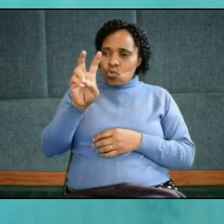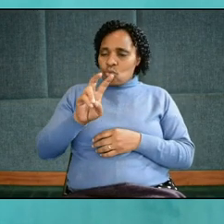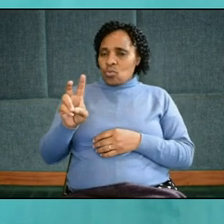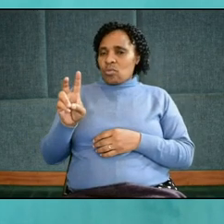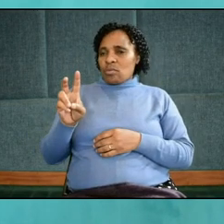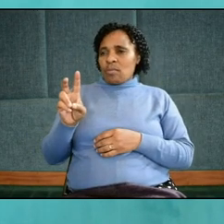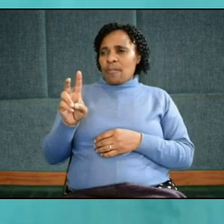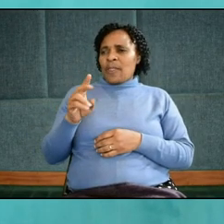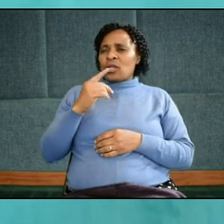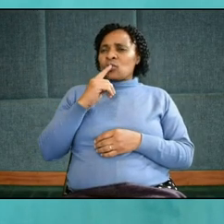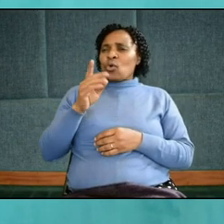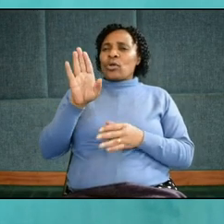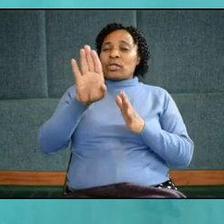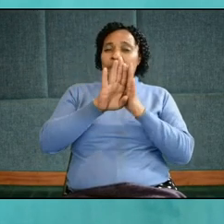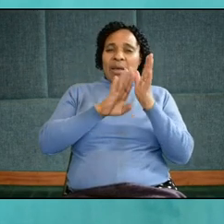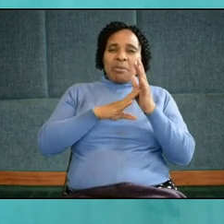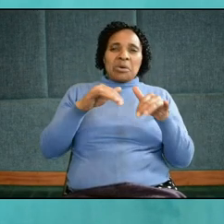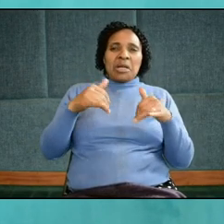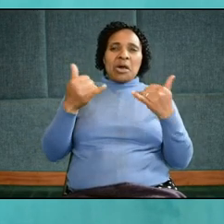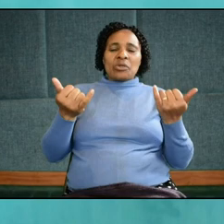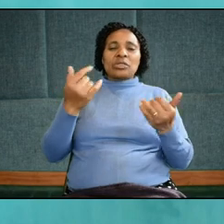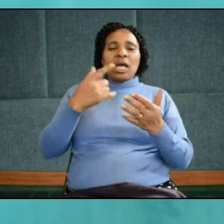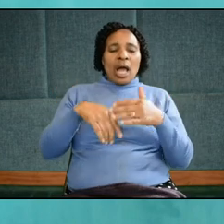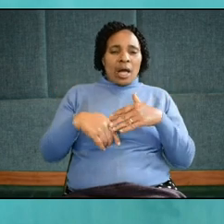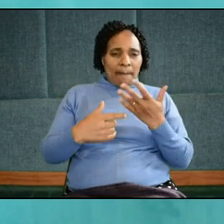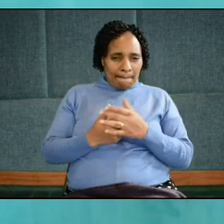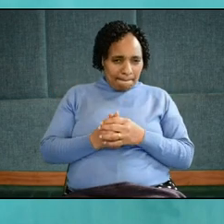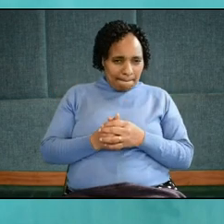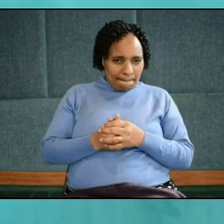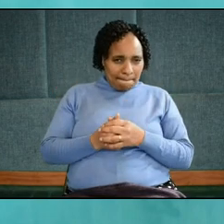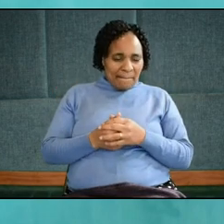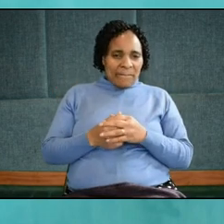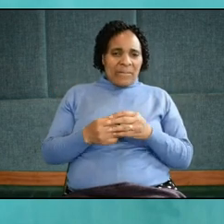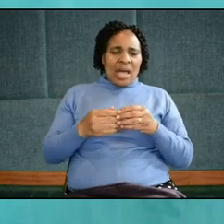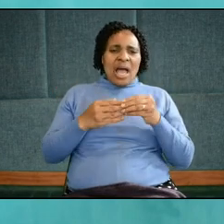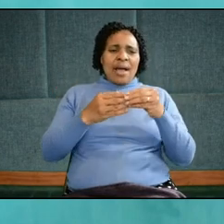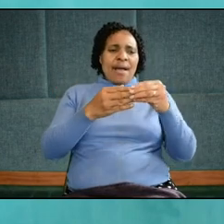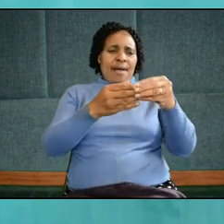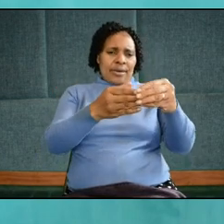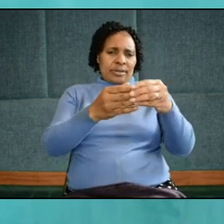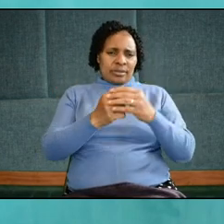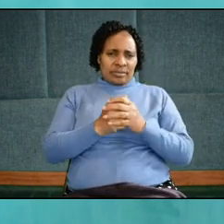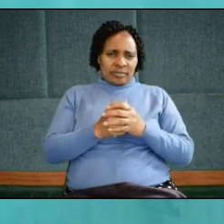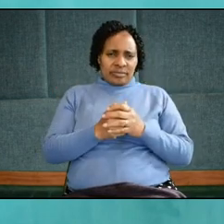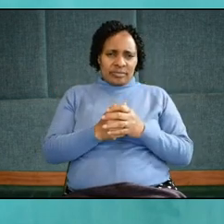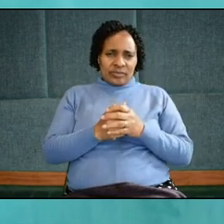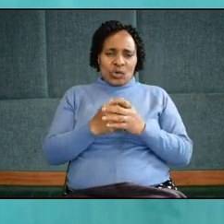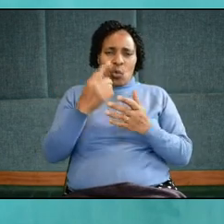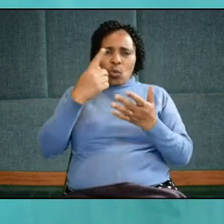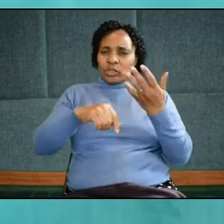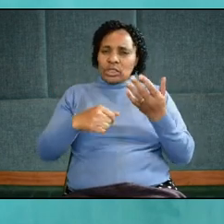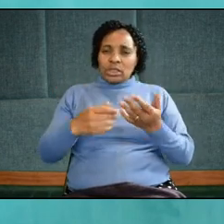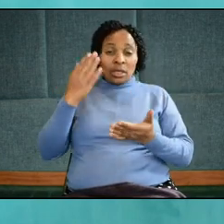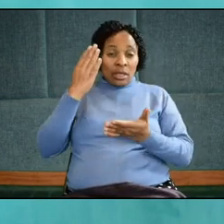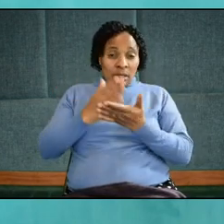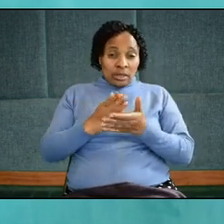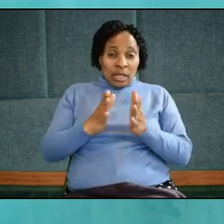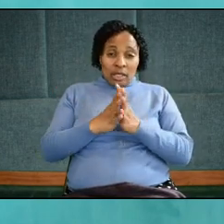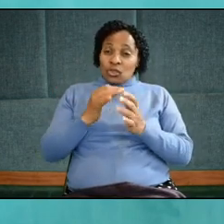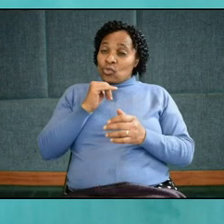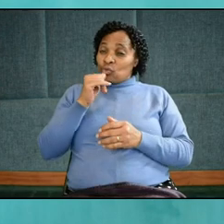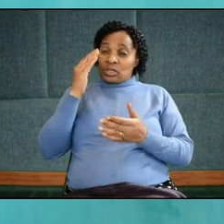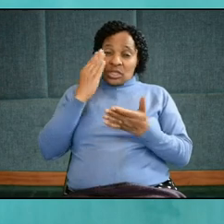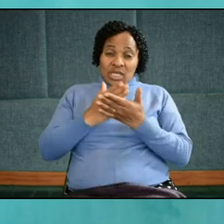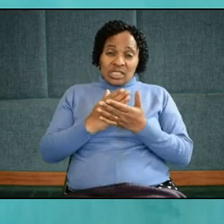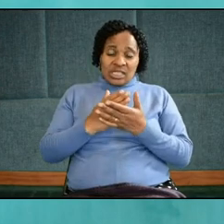So the Bible now is like a guideline. It gives a standpoint on what is right mm-hmm. and what is not right,